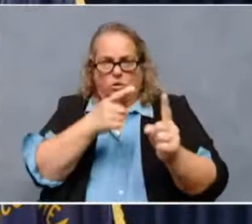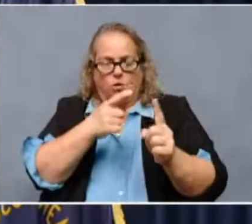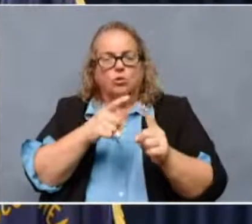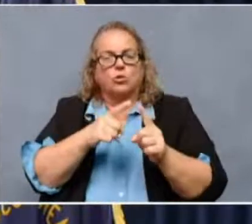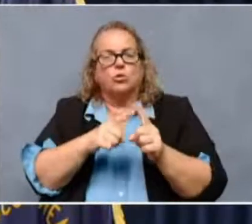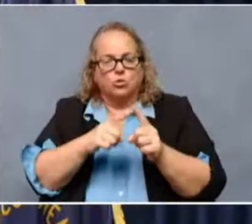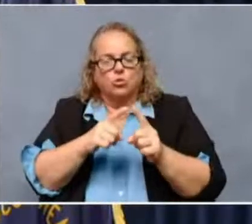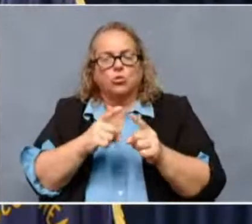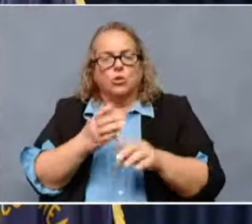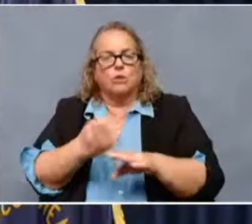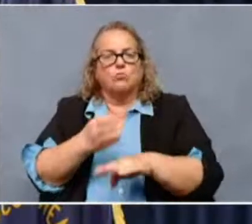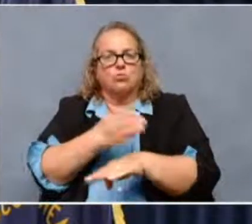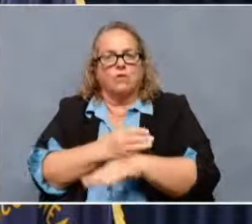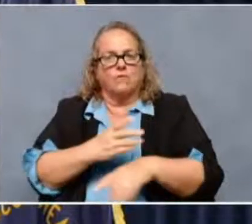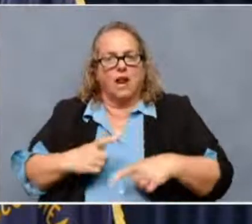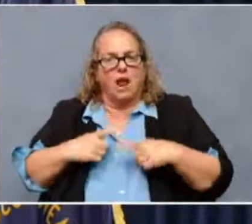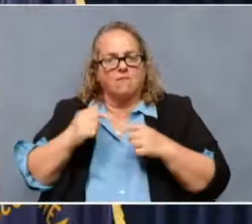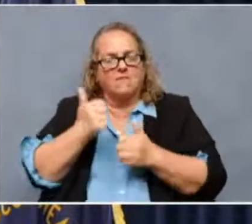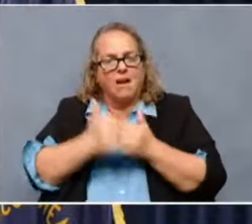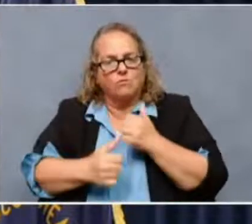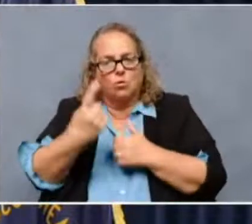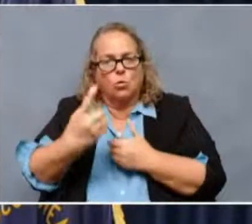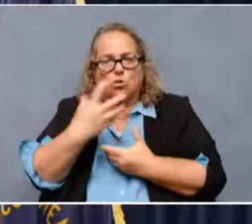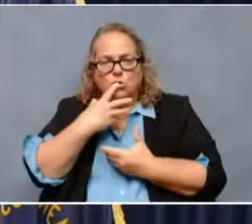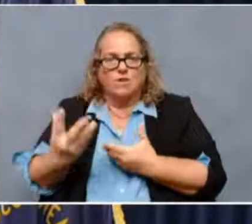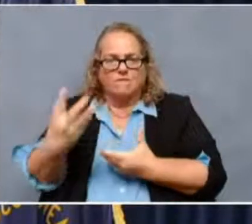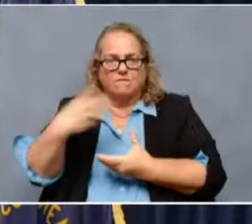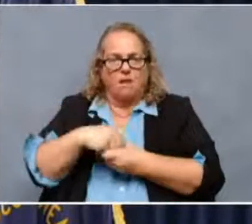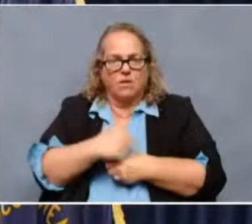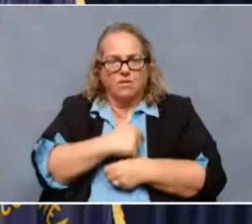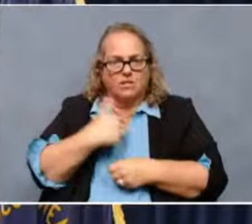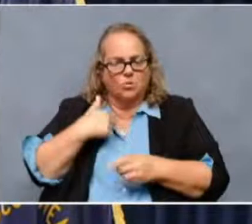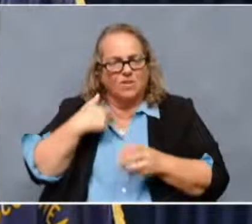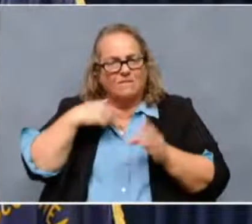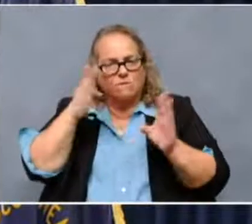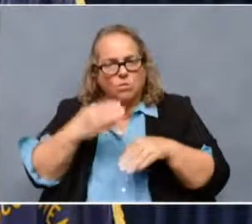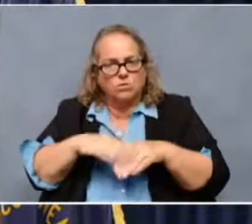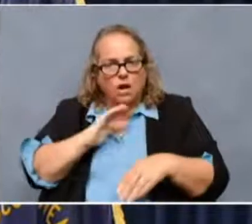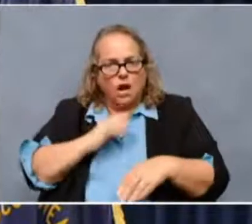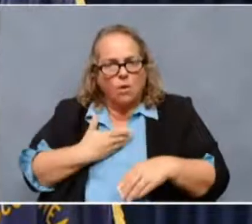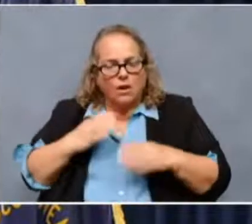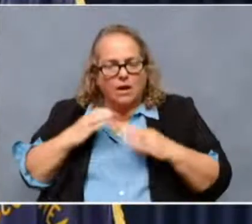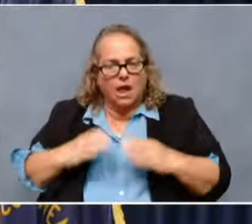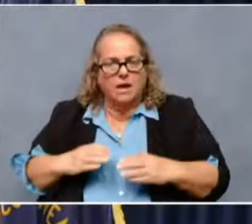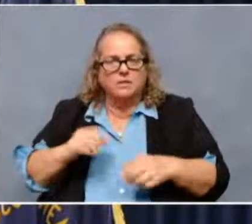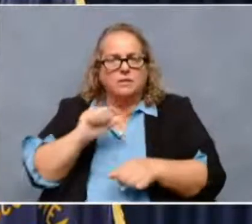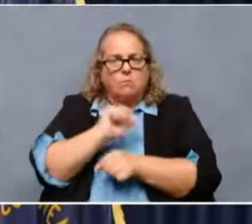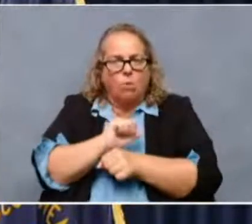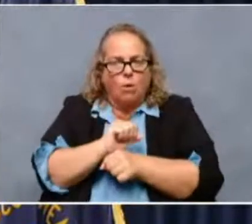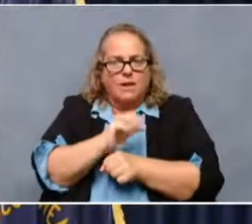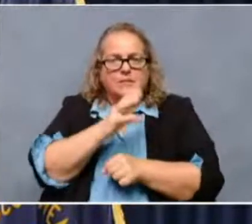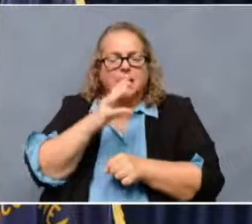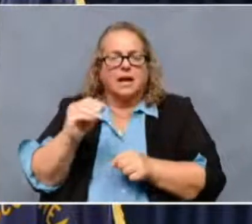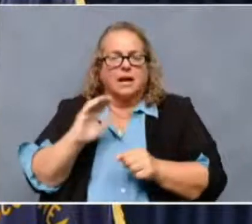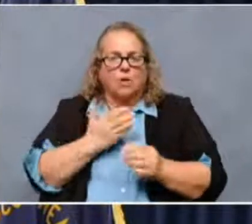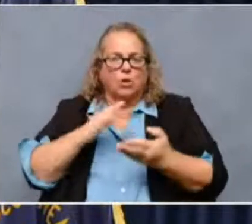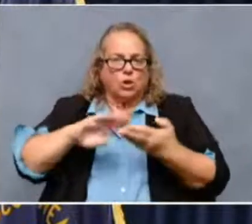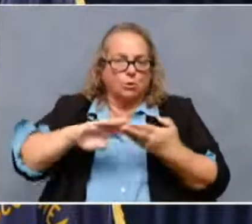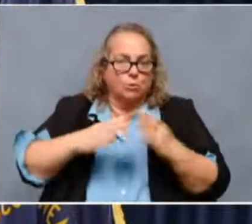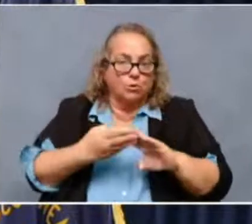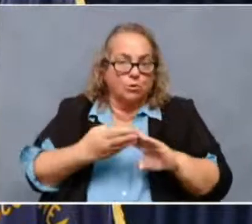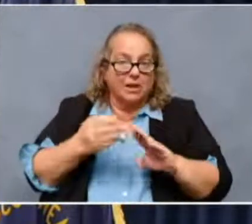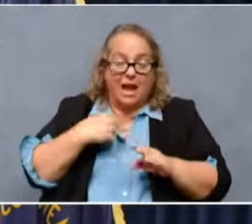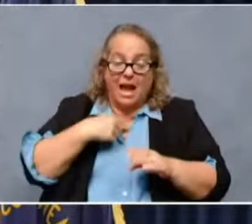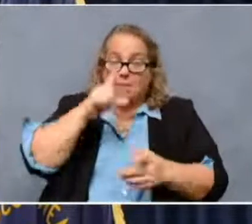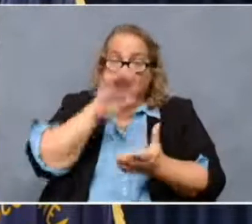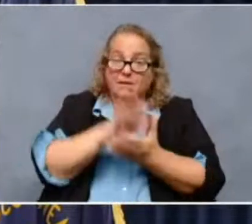with us. And to this day, we focus on our clients, our employees, and our community. I believe that growth is